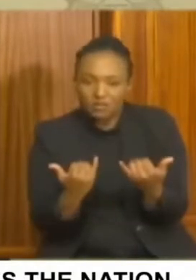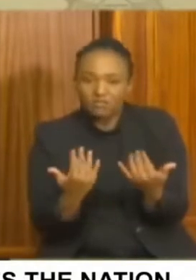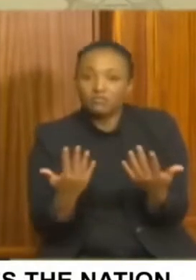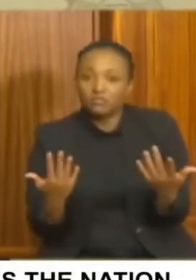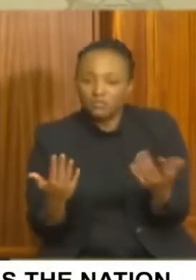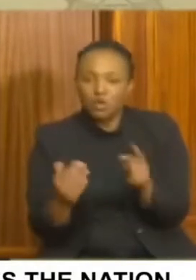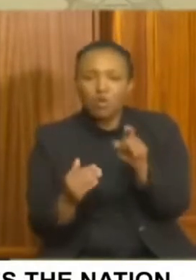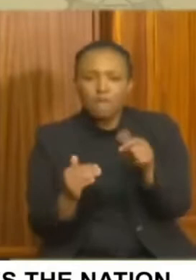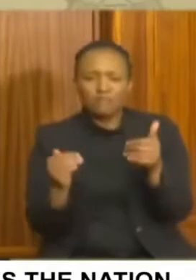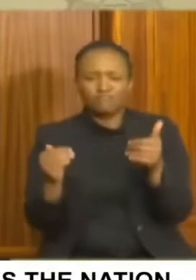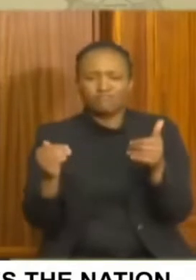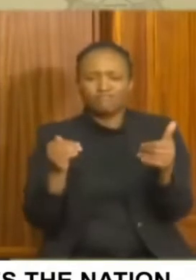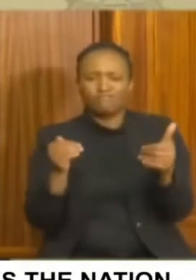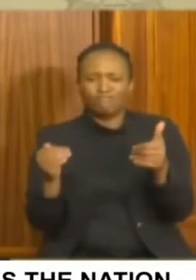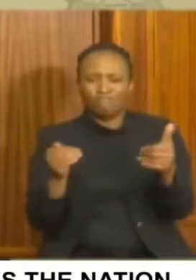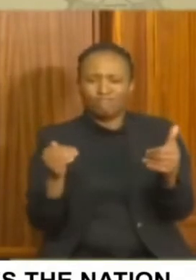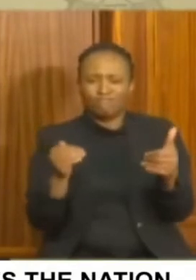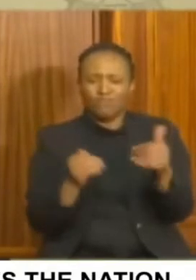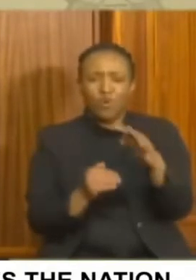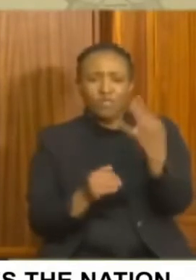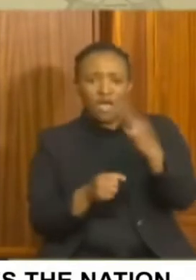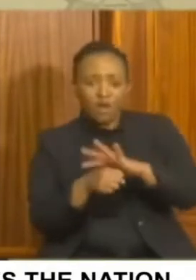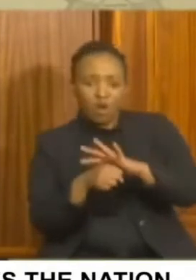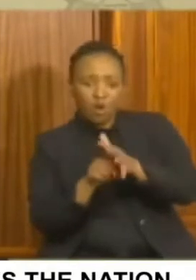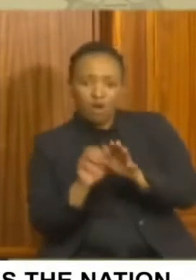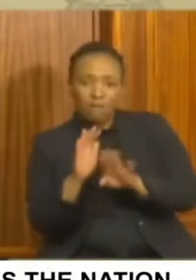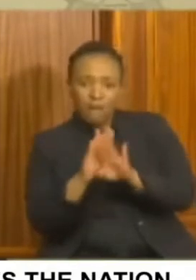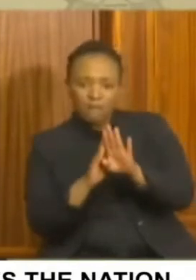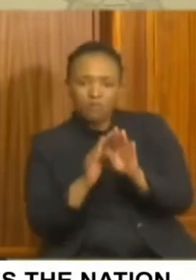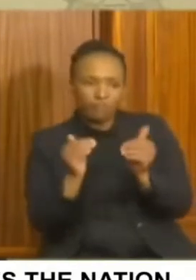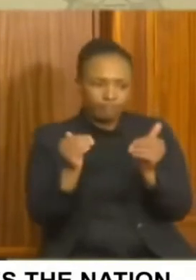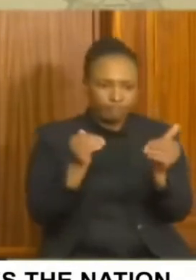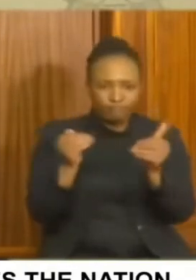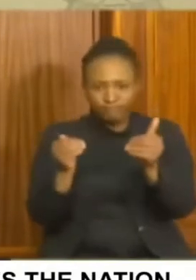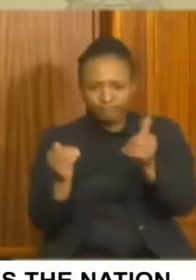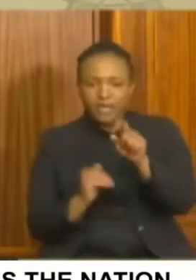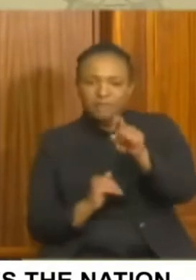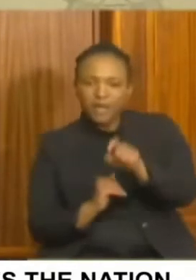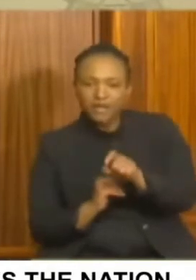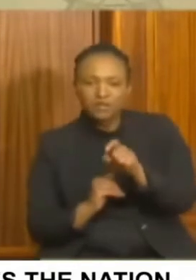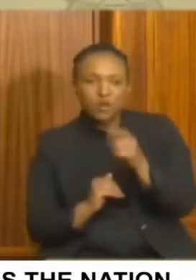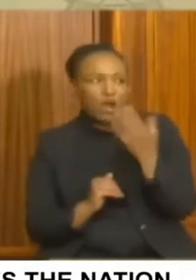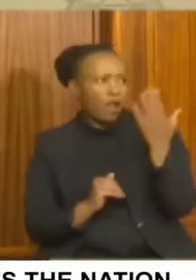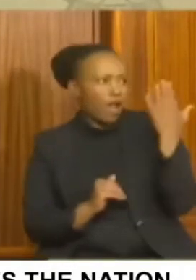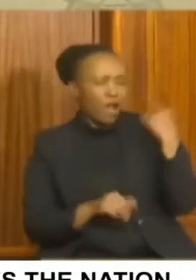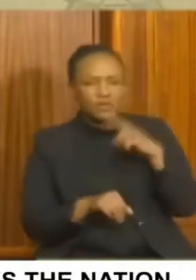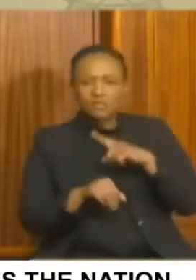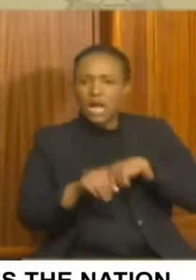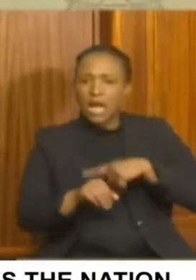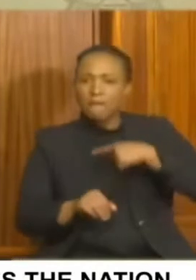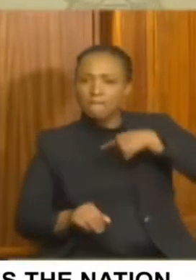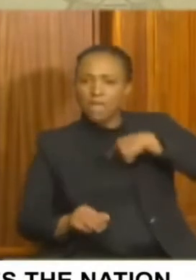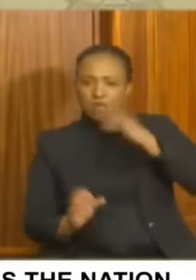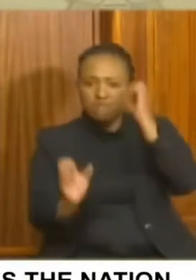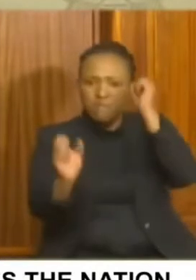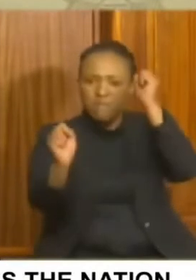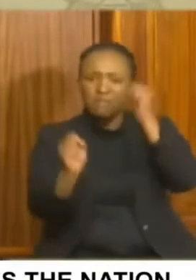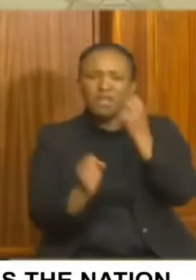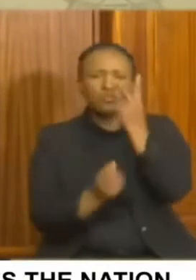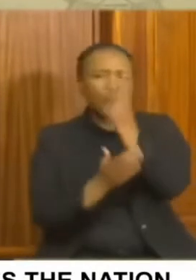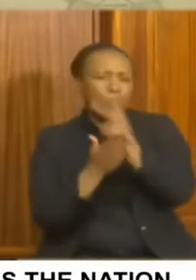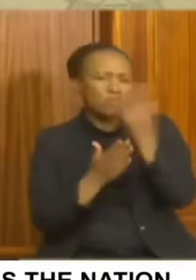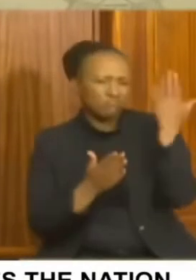have to contain this new wave of infections. Since I last spoke to you just over 2 weeks